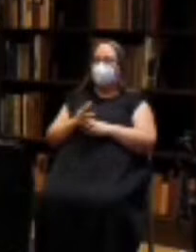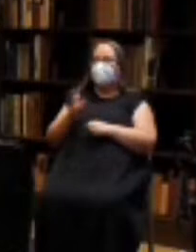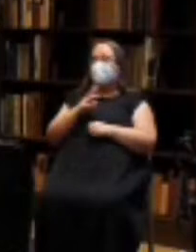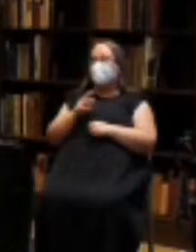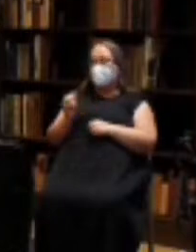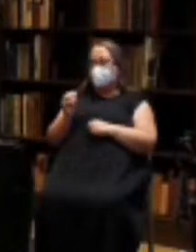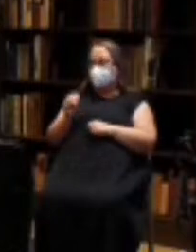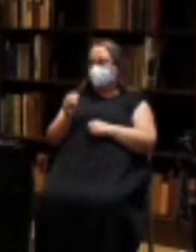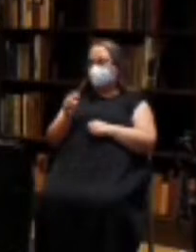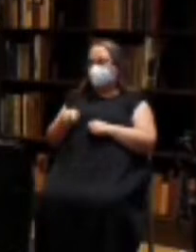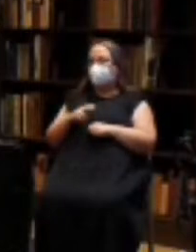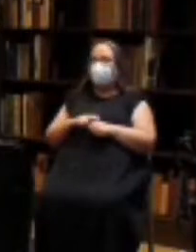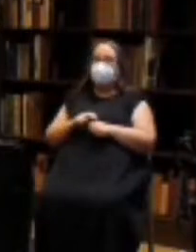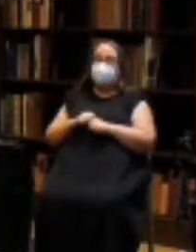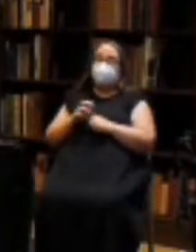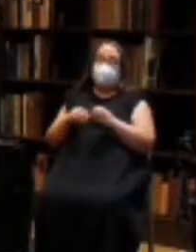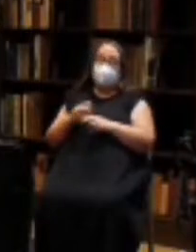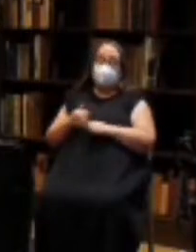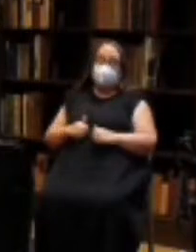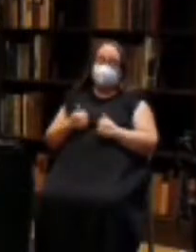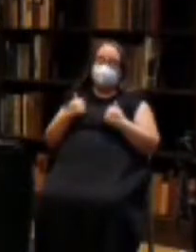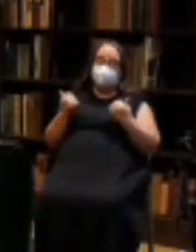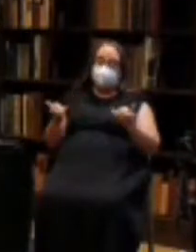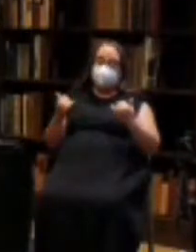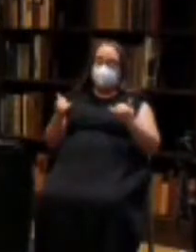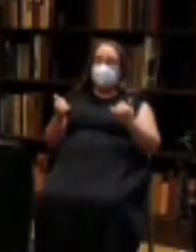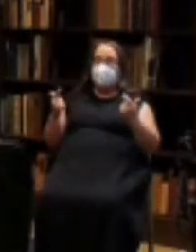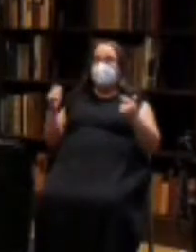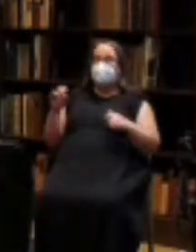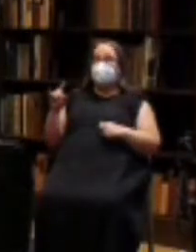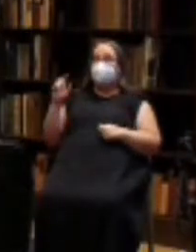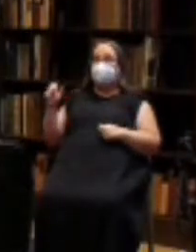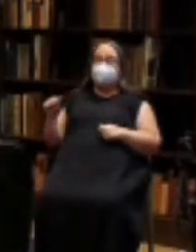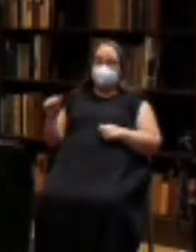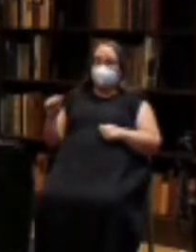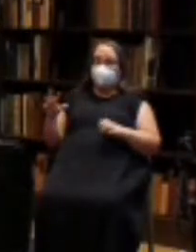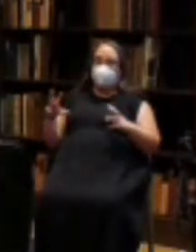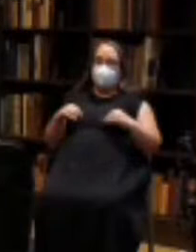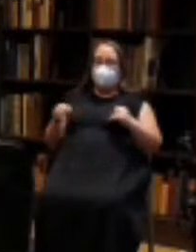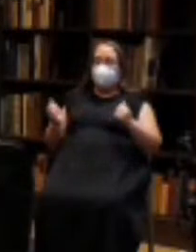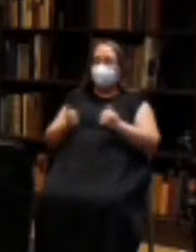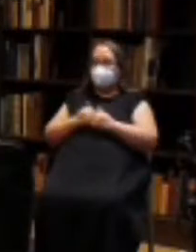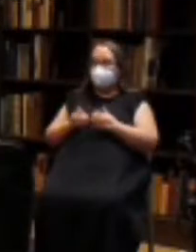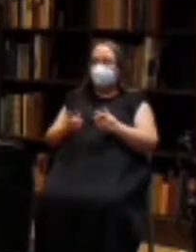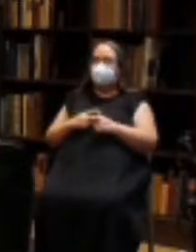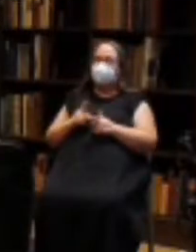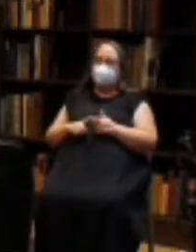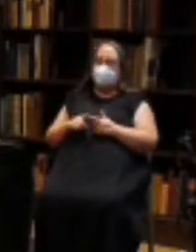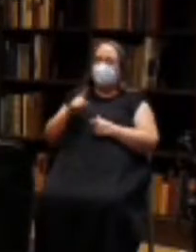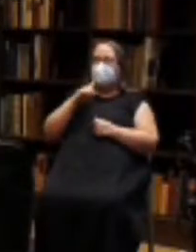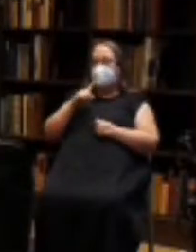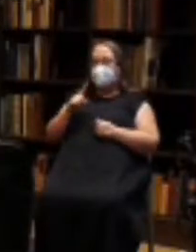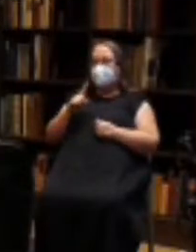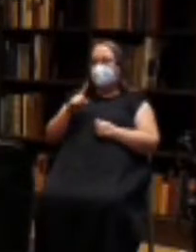And of course, in the world that we're in today, where like big media conglomerates own everything and